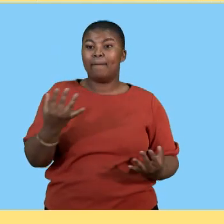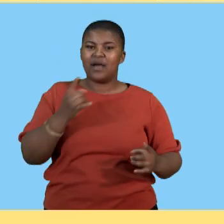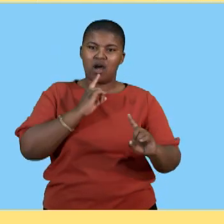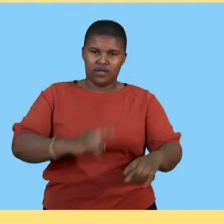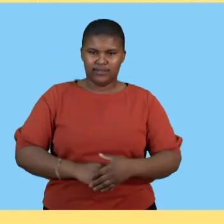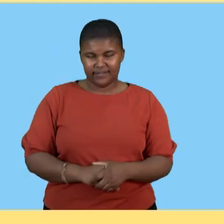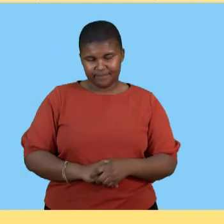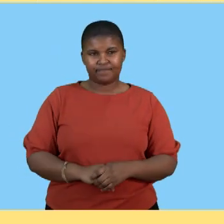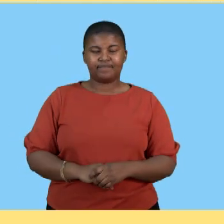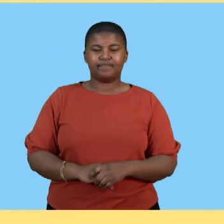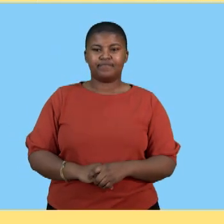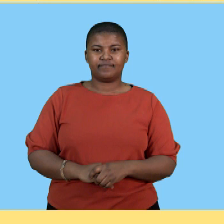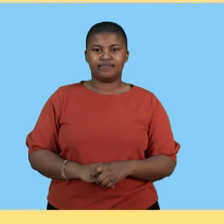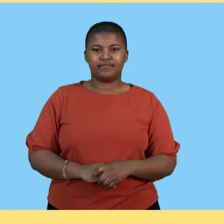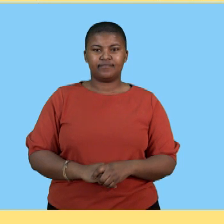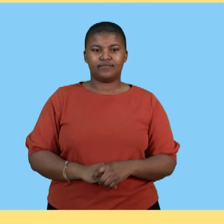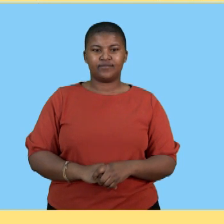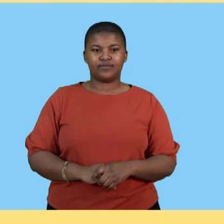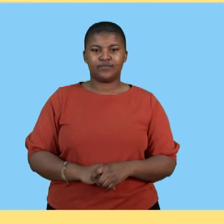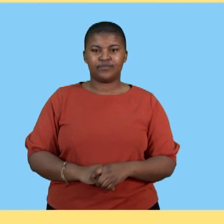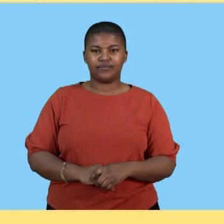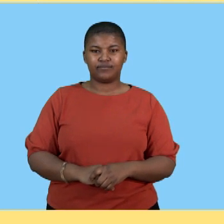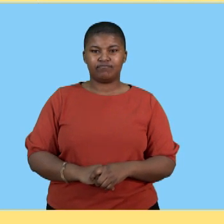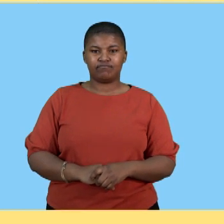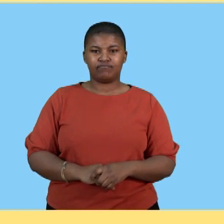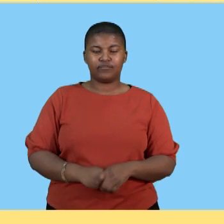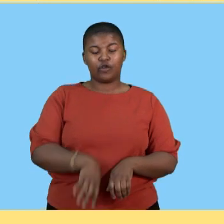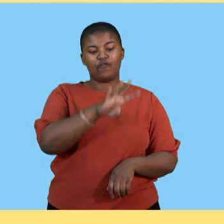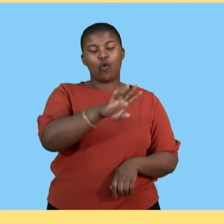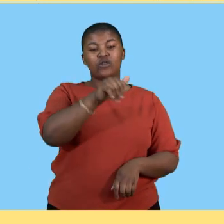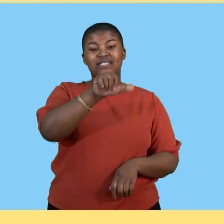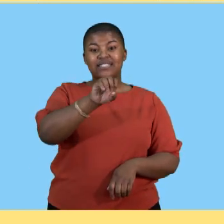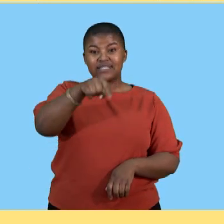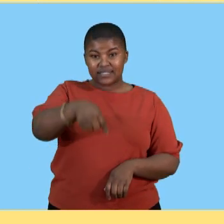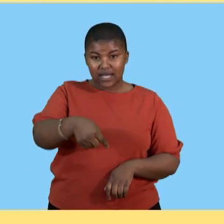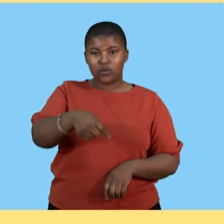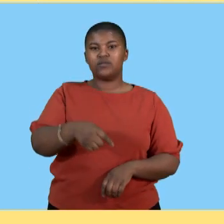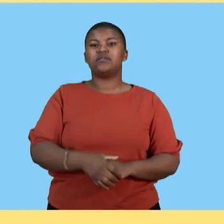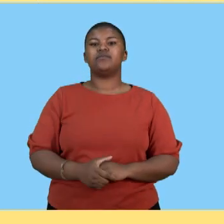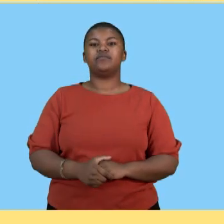how much do we then get. So you are saying, again, 460,000